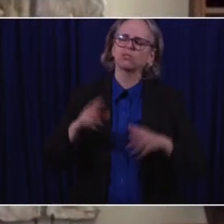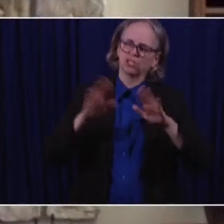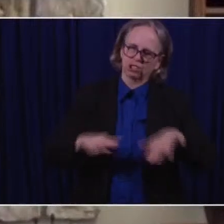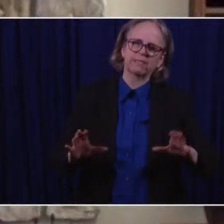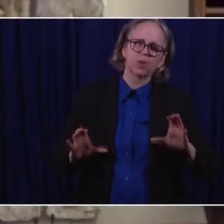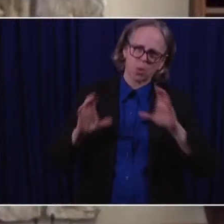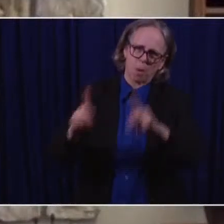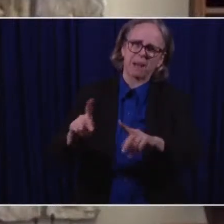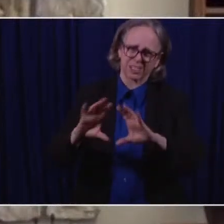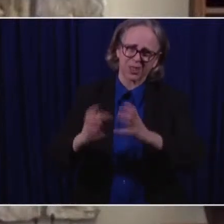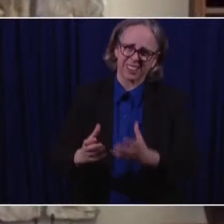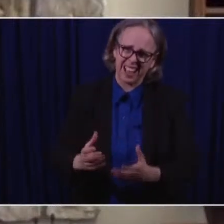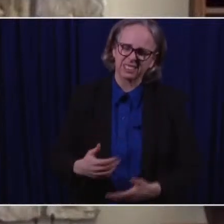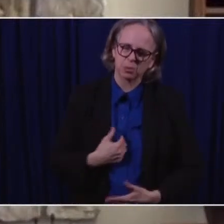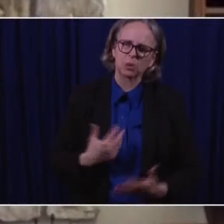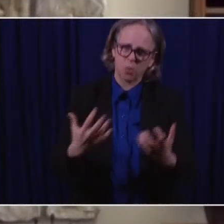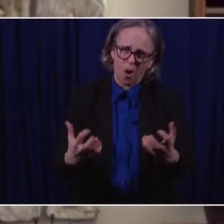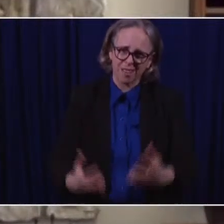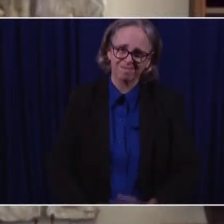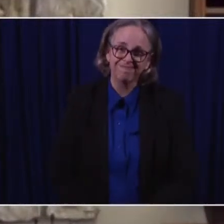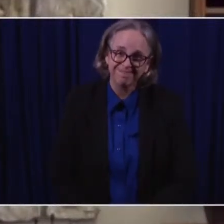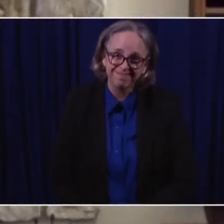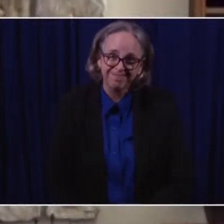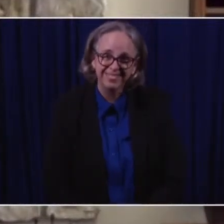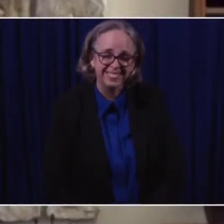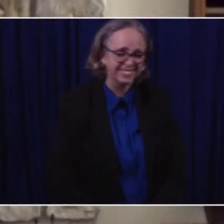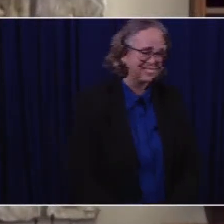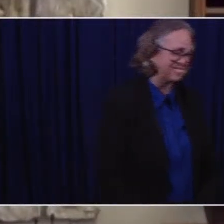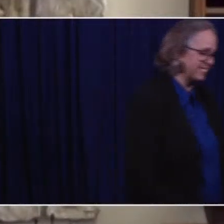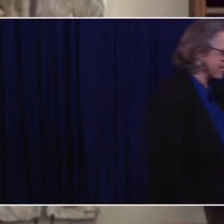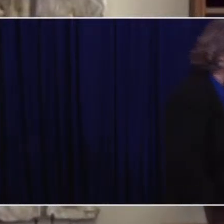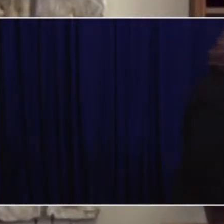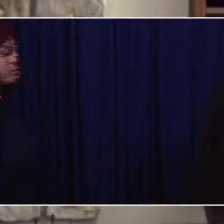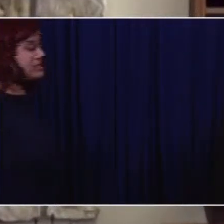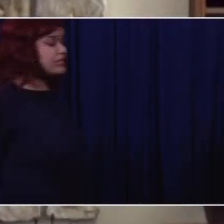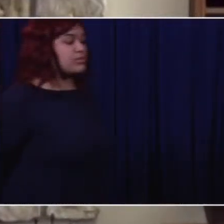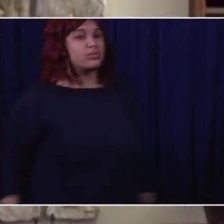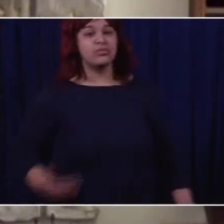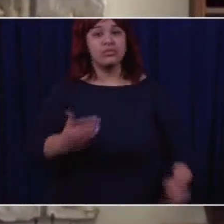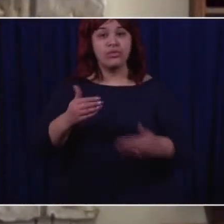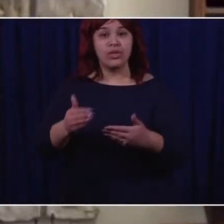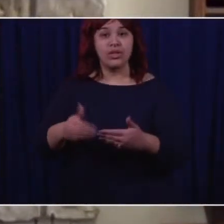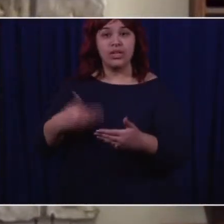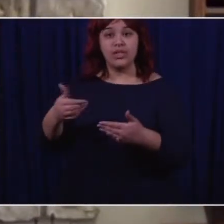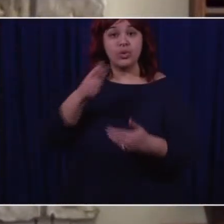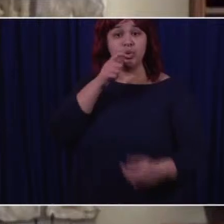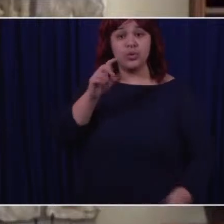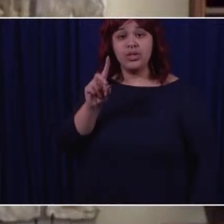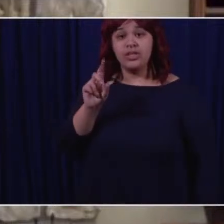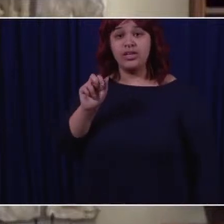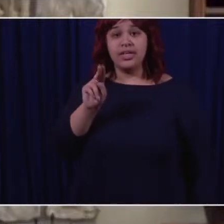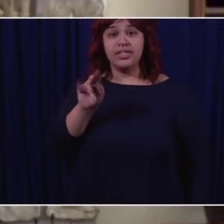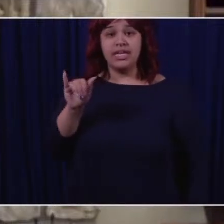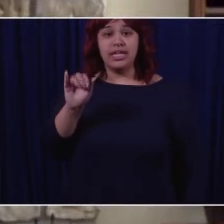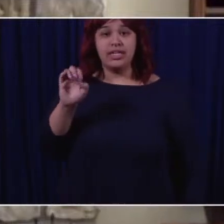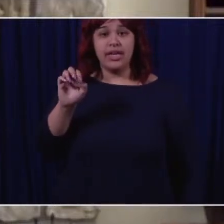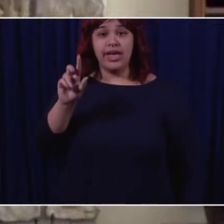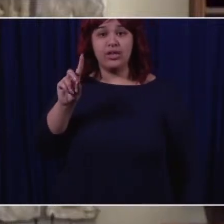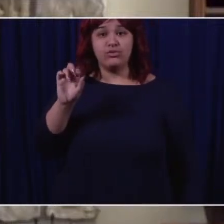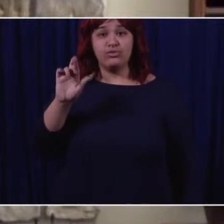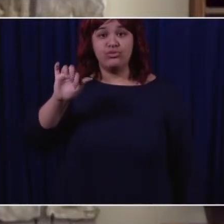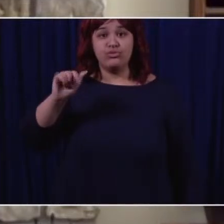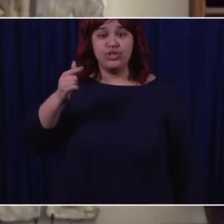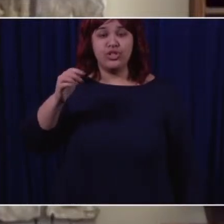Next question is from Danny Eldridge at Hannah News Service. Hello, Governor. Hey, Dan. Can you go into a little bit more detail on how the state missed